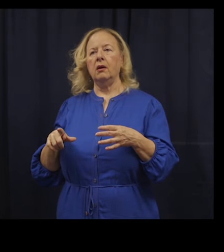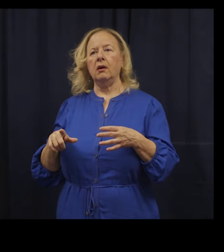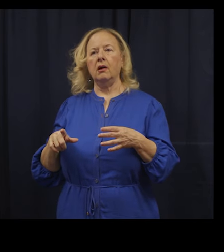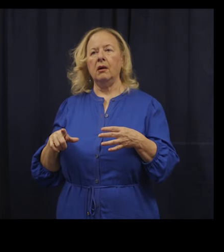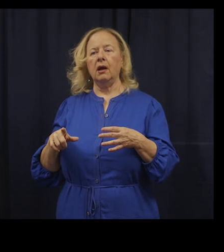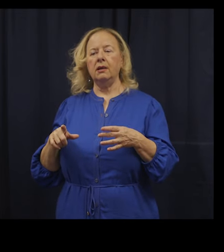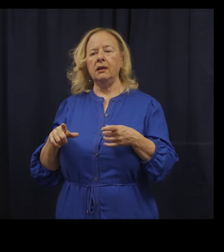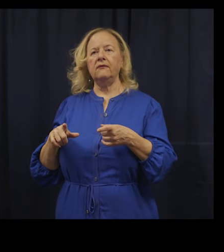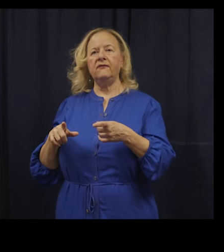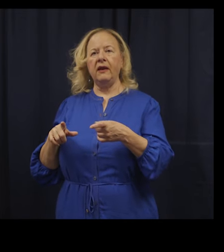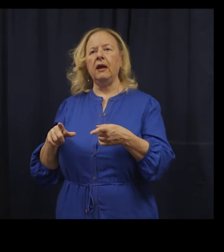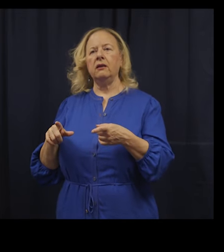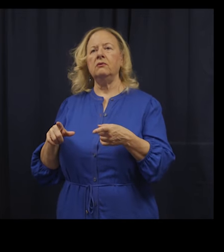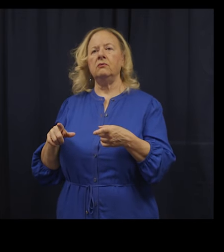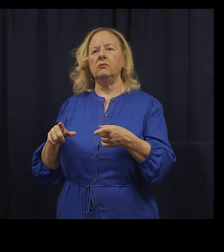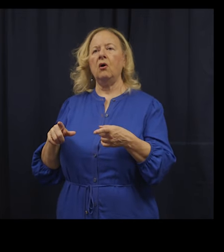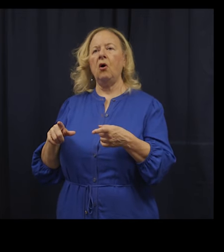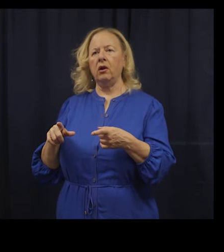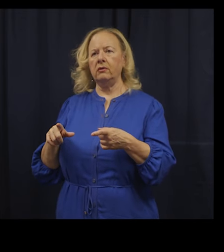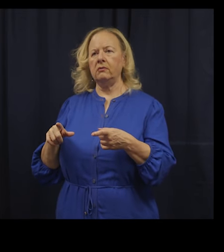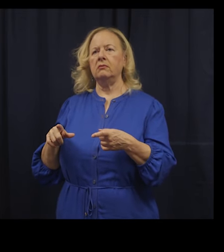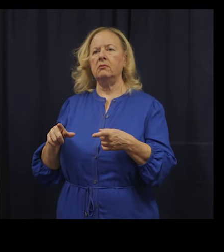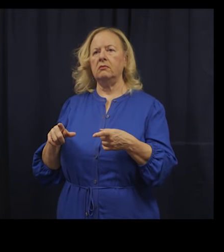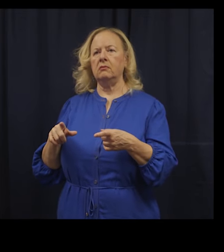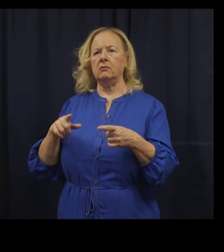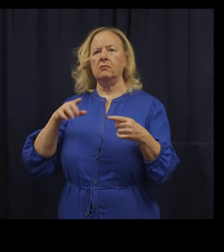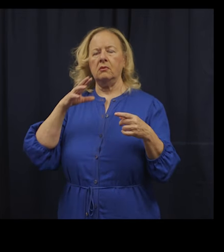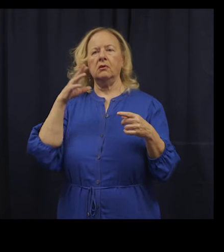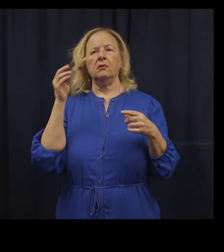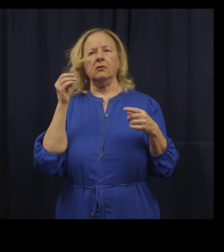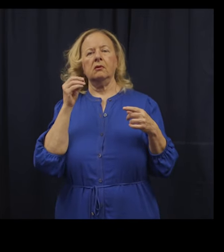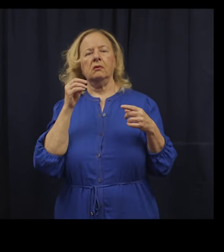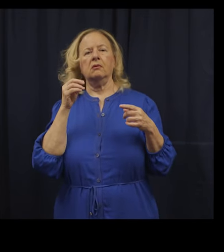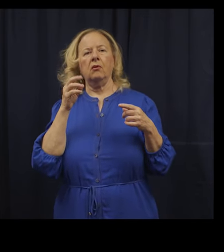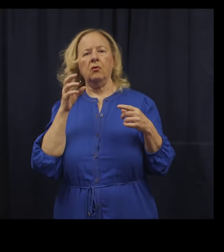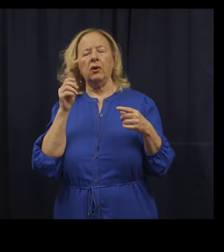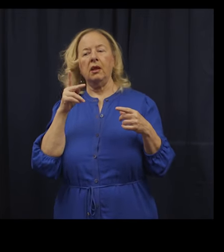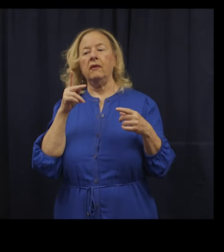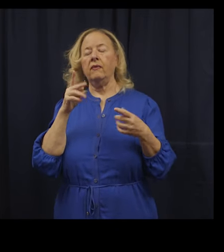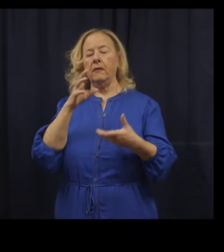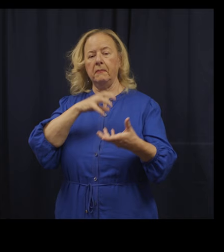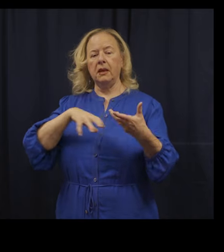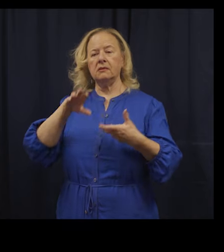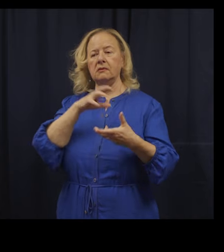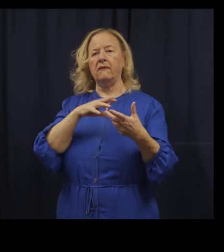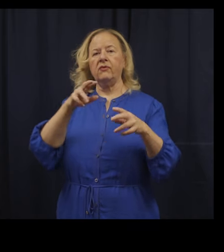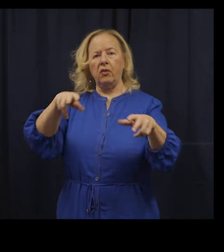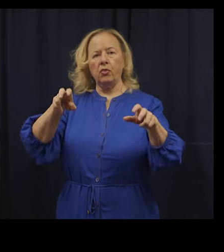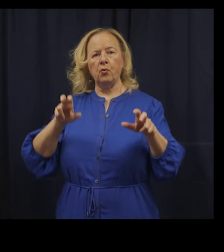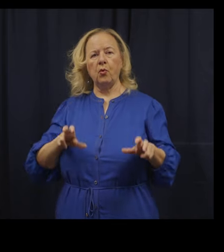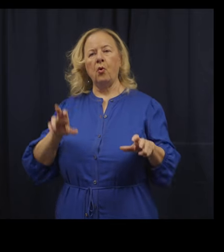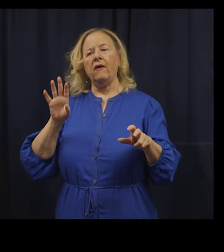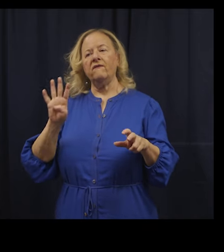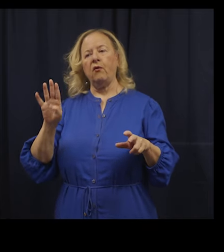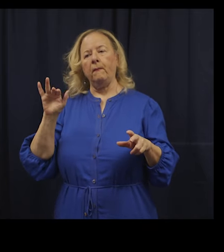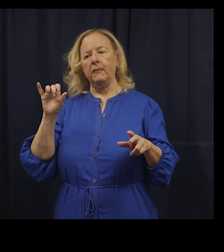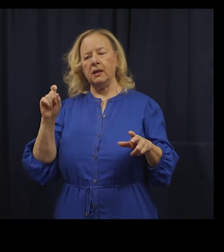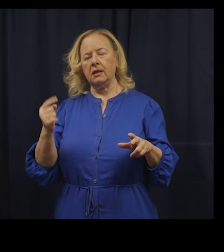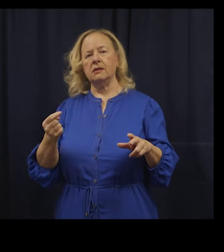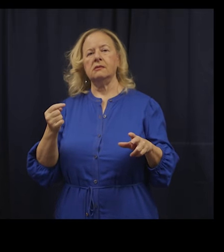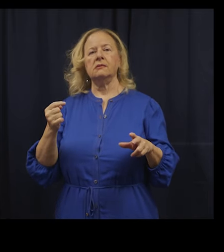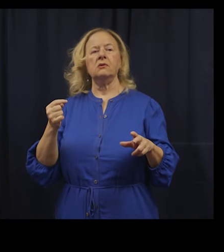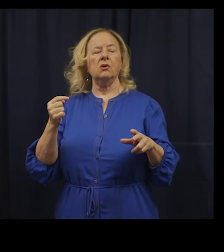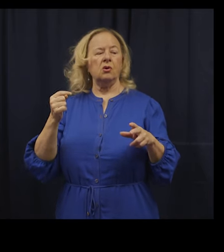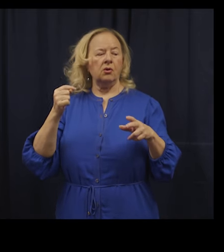to Revelation 5, 6. And I beheld, in the midst of the throne and of the four beasts, and the midst of the elders, stood